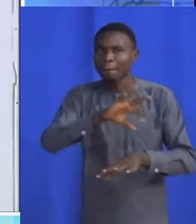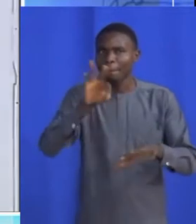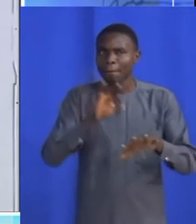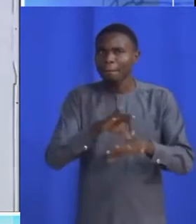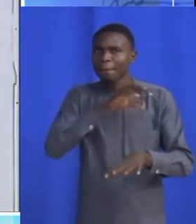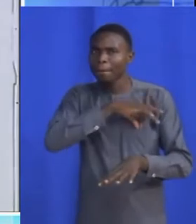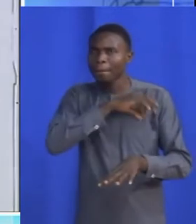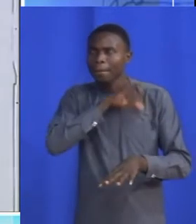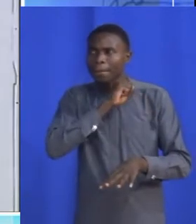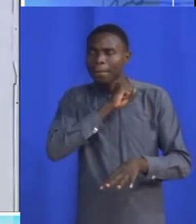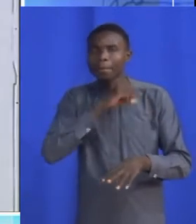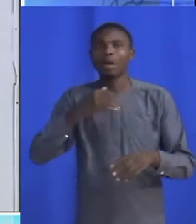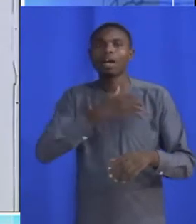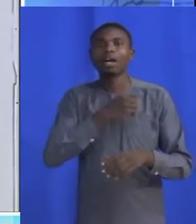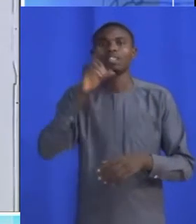Number